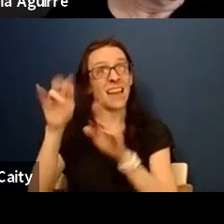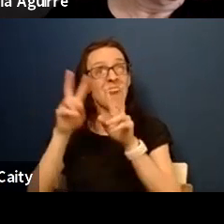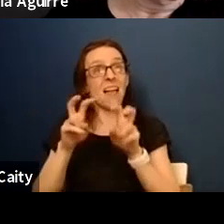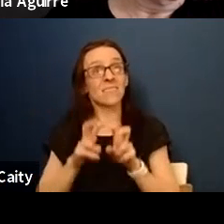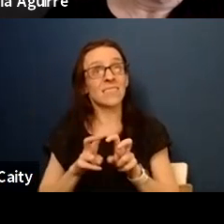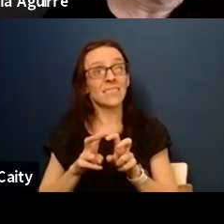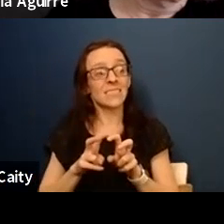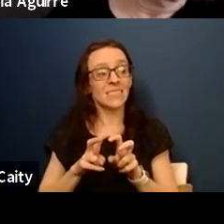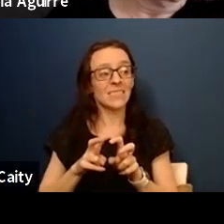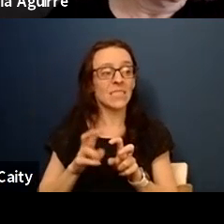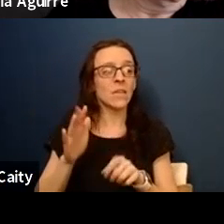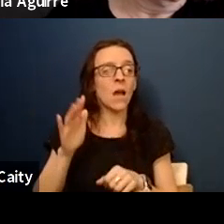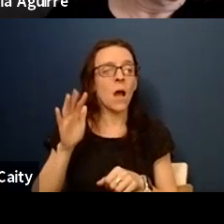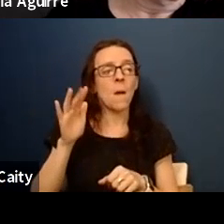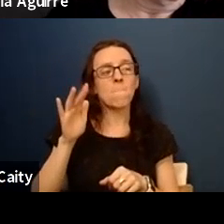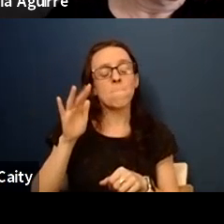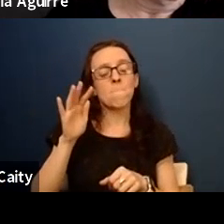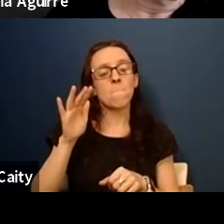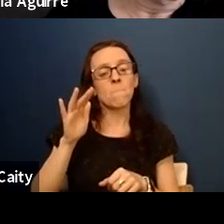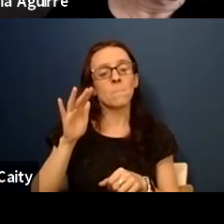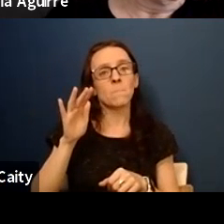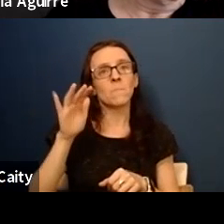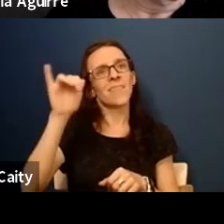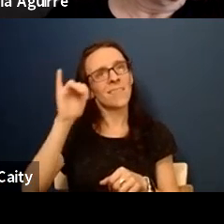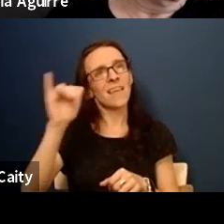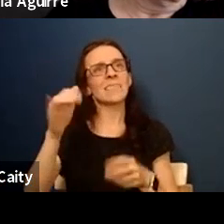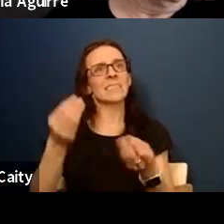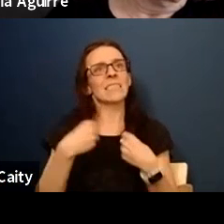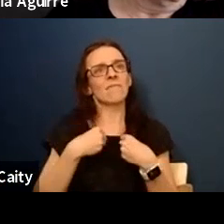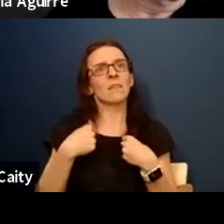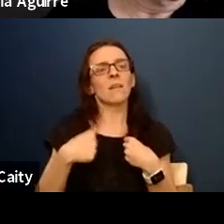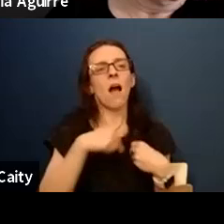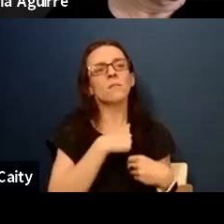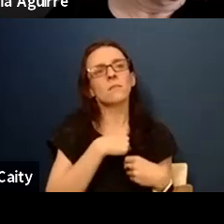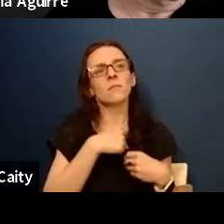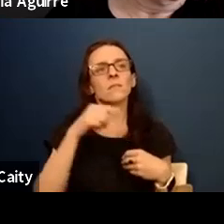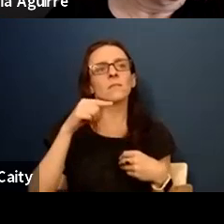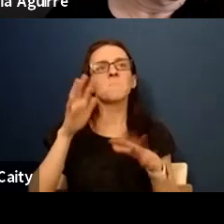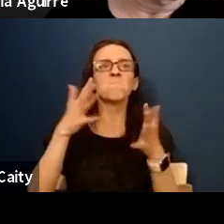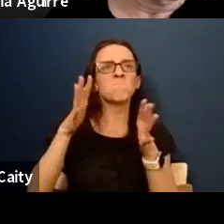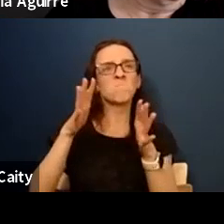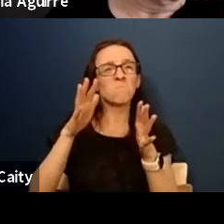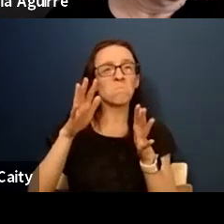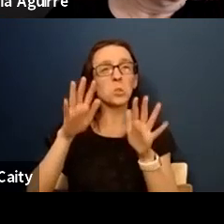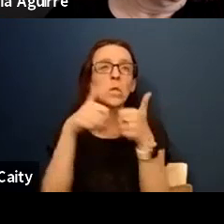analysis that is presenting somewhat of a challenge, if you will.